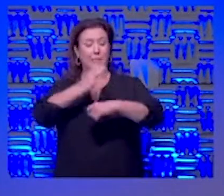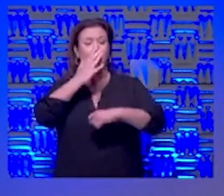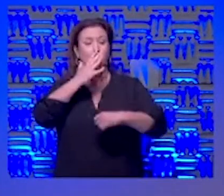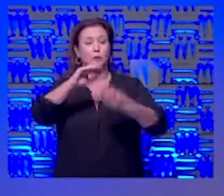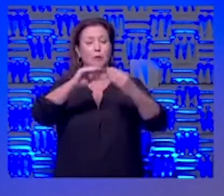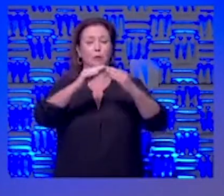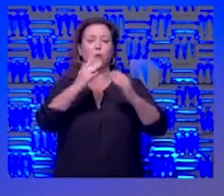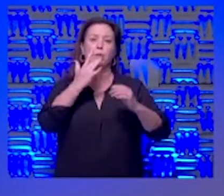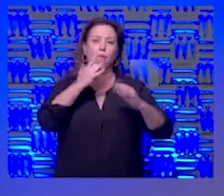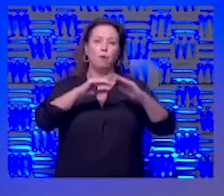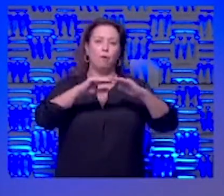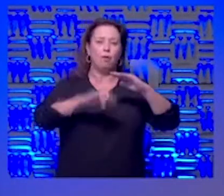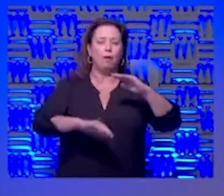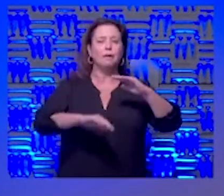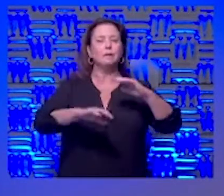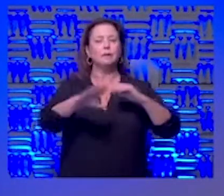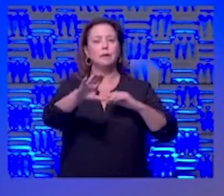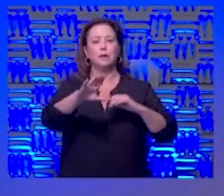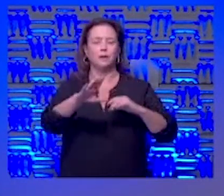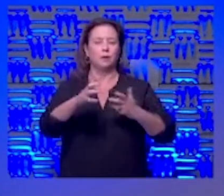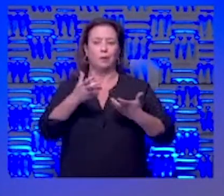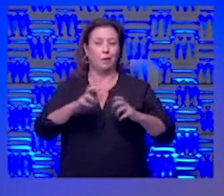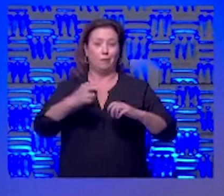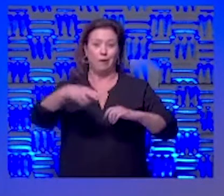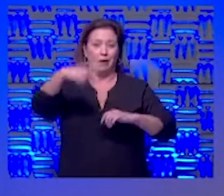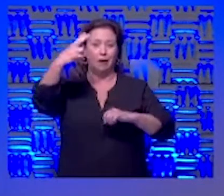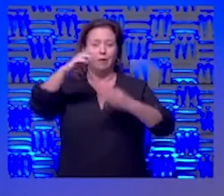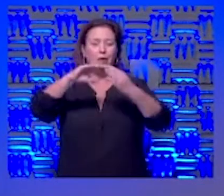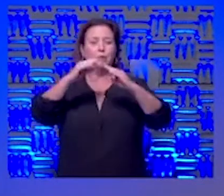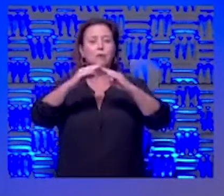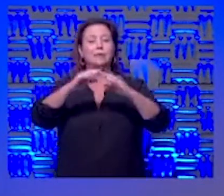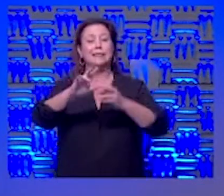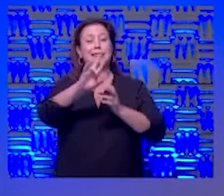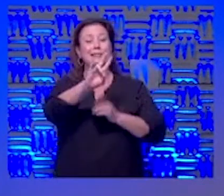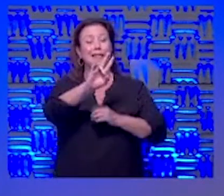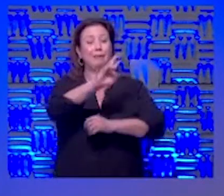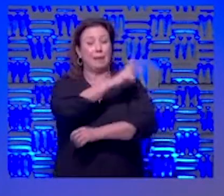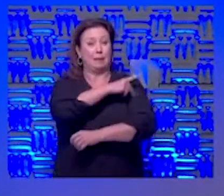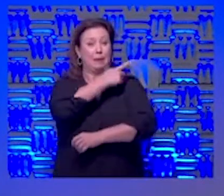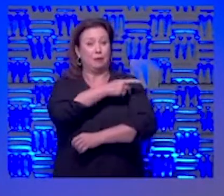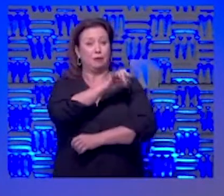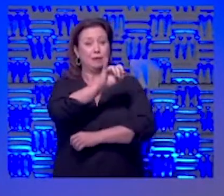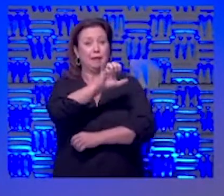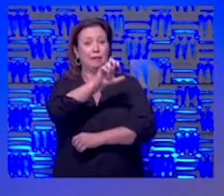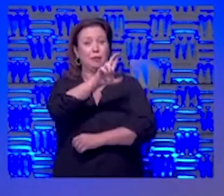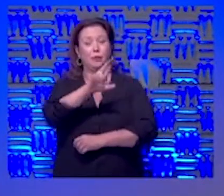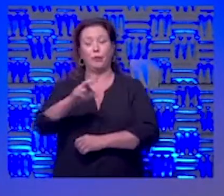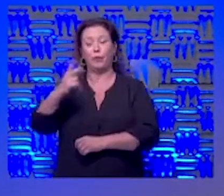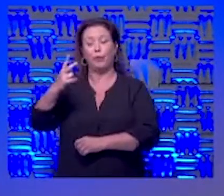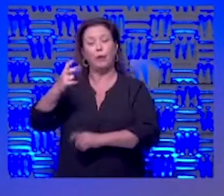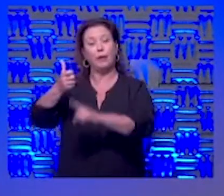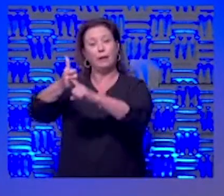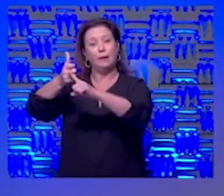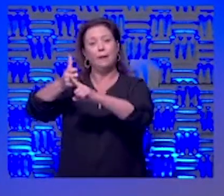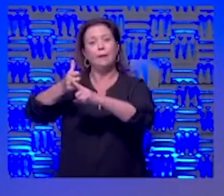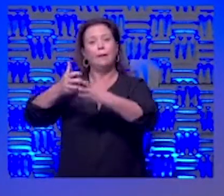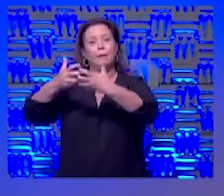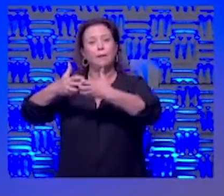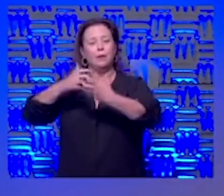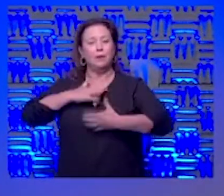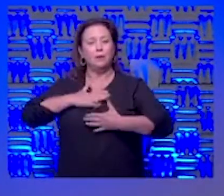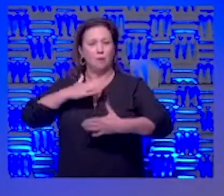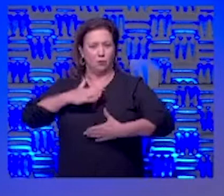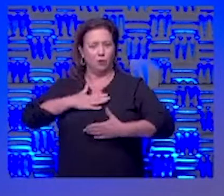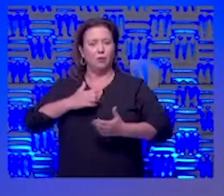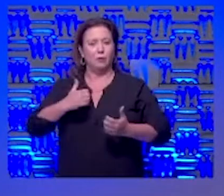certainly would prefer lower, but absolutely do not want higher. 7 of those patients are in the ICU and 3 are on the ventilator. So we did